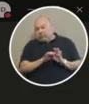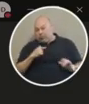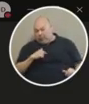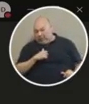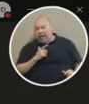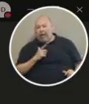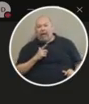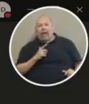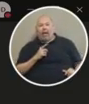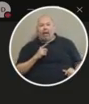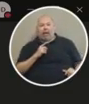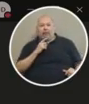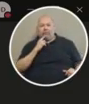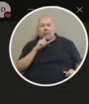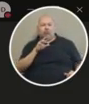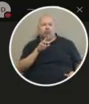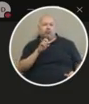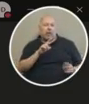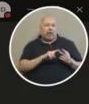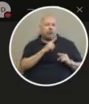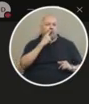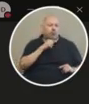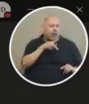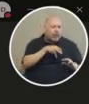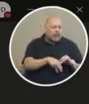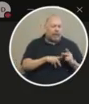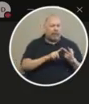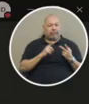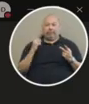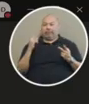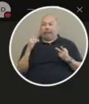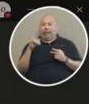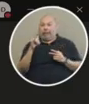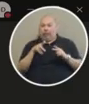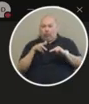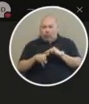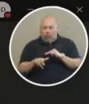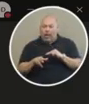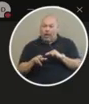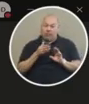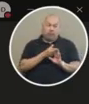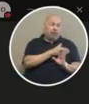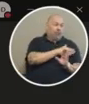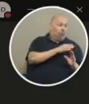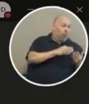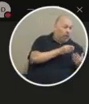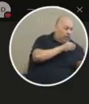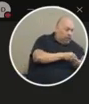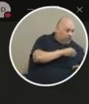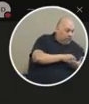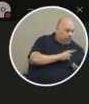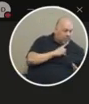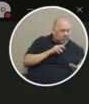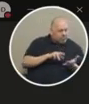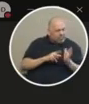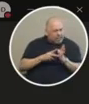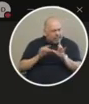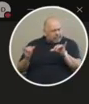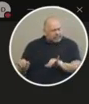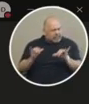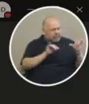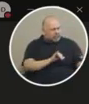had the red cuts and the yellow cuts from the previous budget session, are we using those to model some of these things we're looking at?